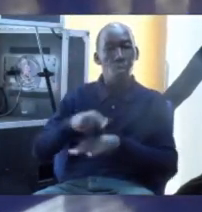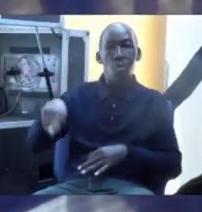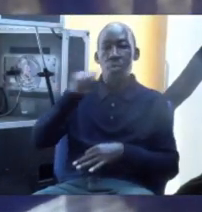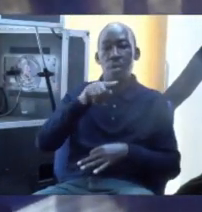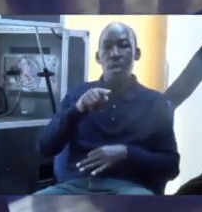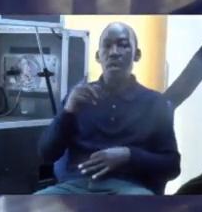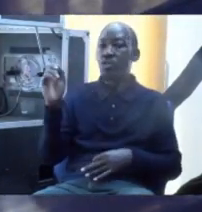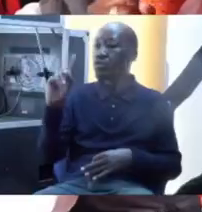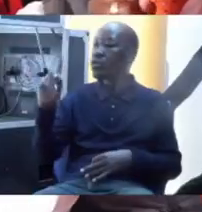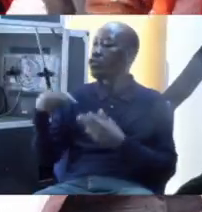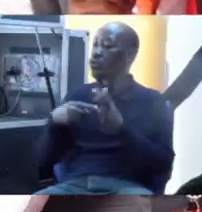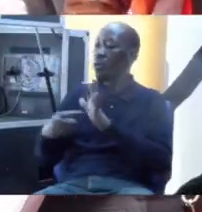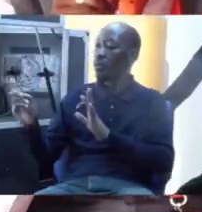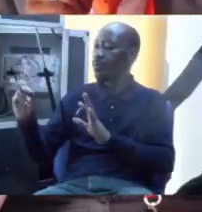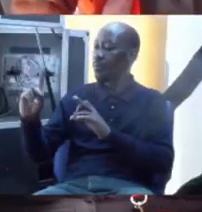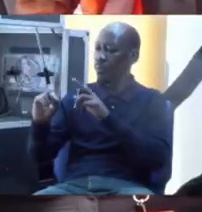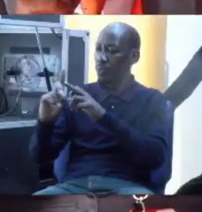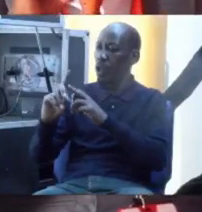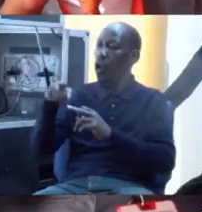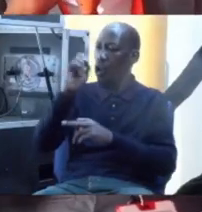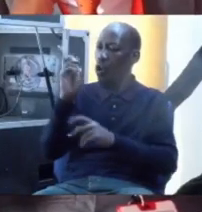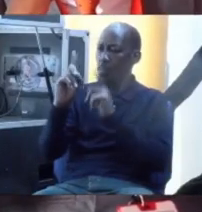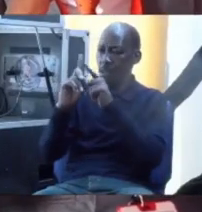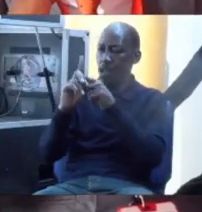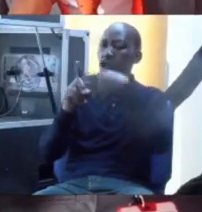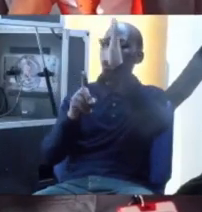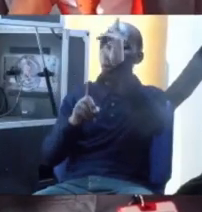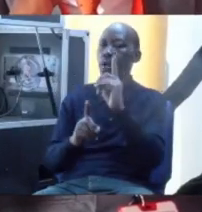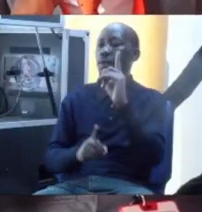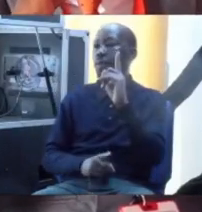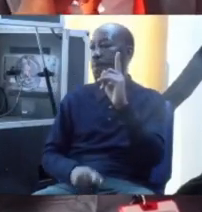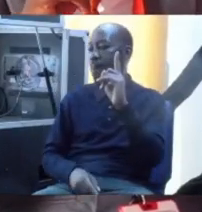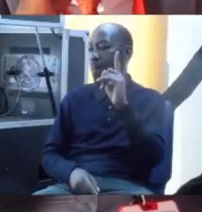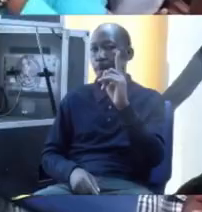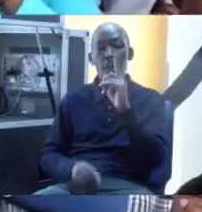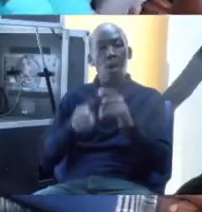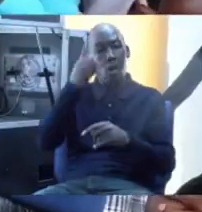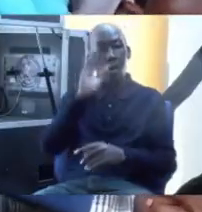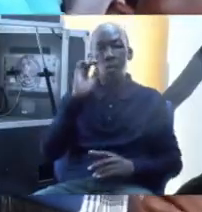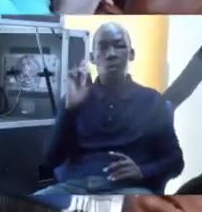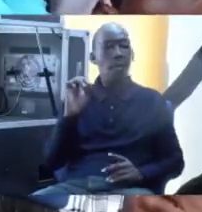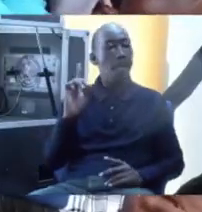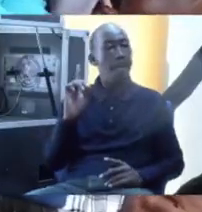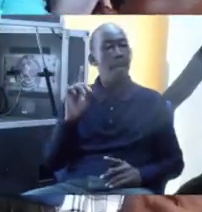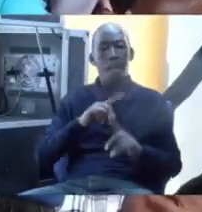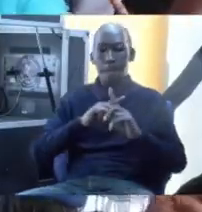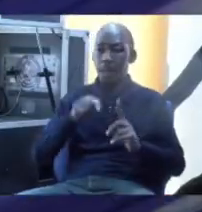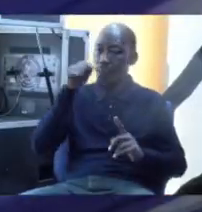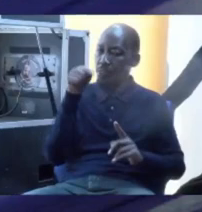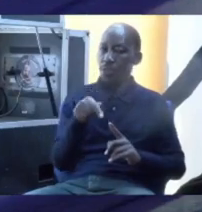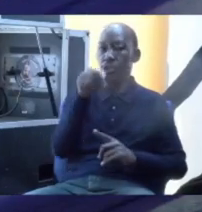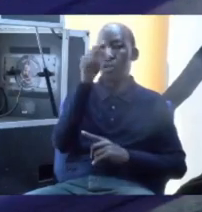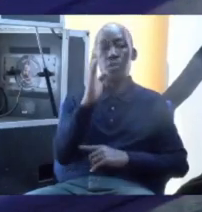nione. Tingisha tena nione. How many gods do we believe in? Tunaamini miungu wangapi? How many gods? Miungu wangapi? But this God,